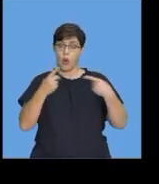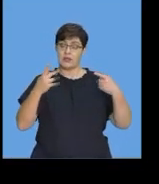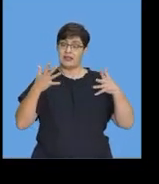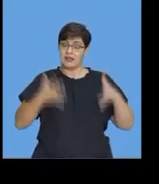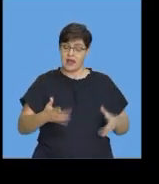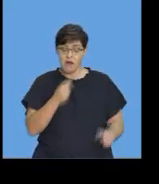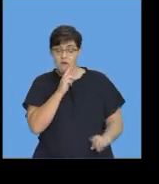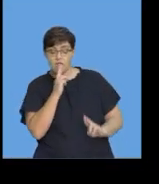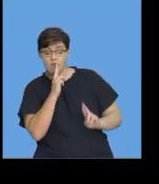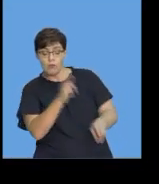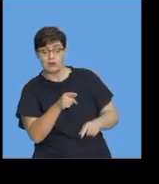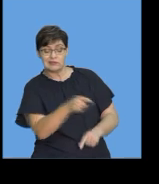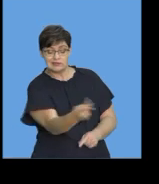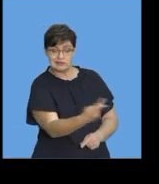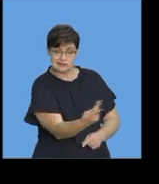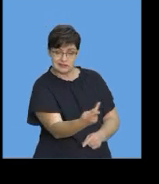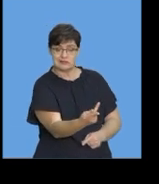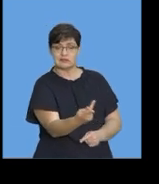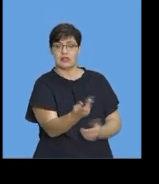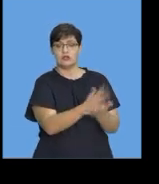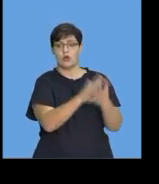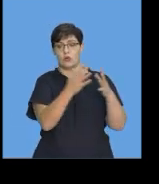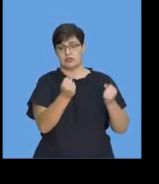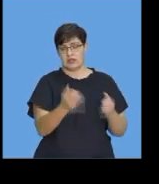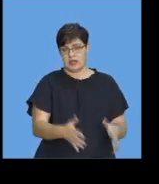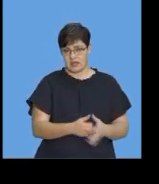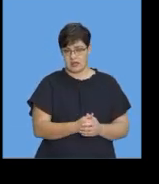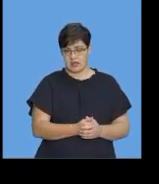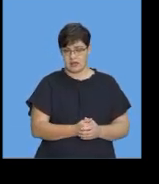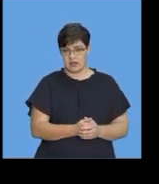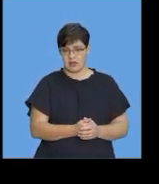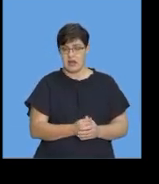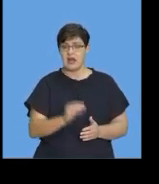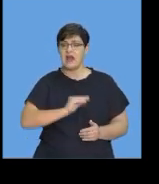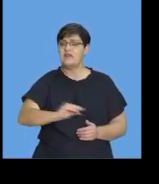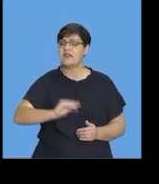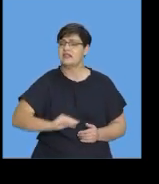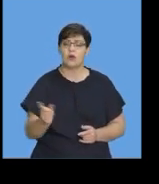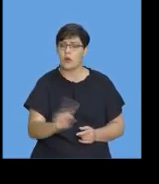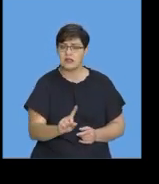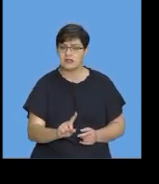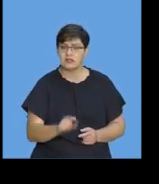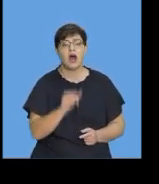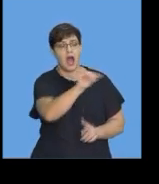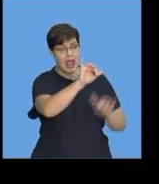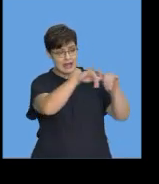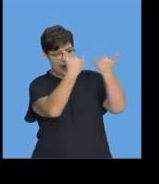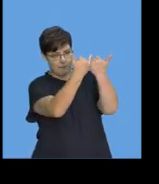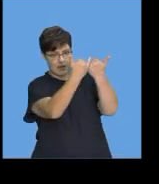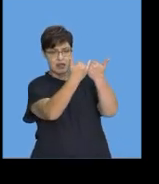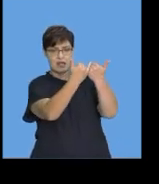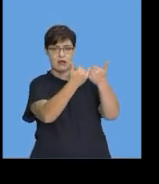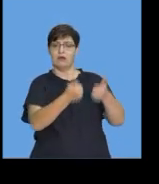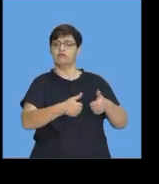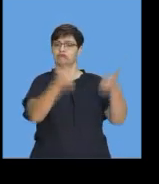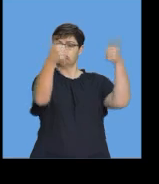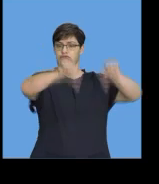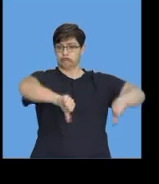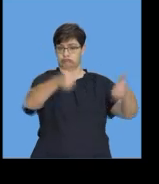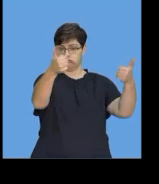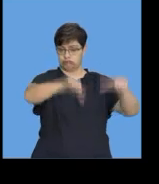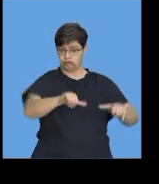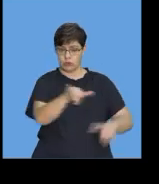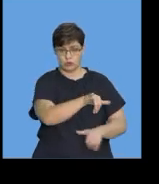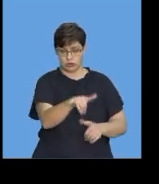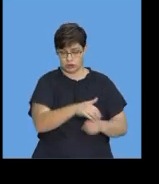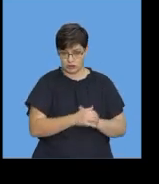else? Obviously, your potential investors. About what? About the performance of the company. Also, they will talk